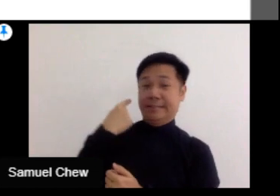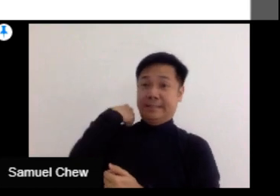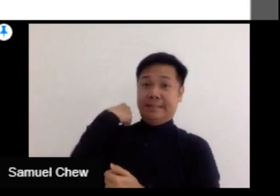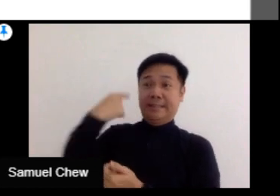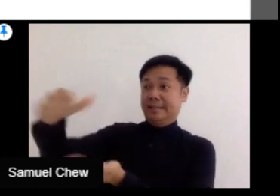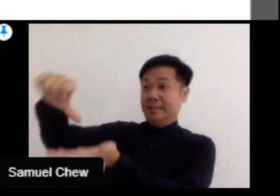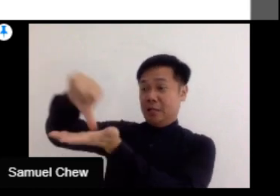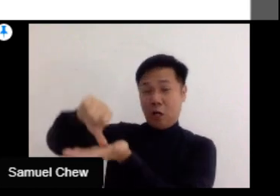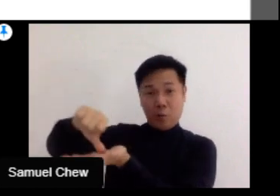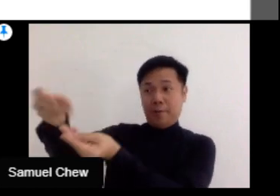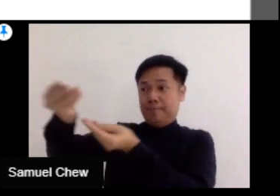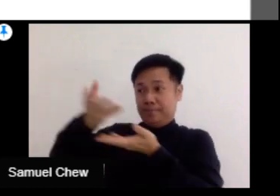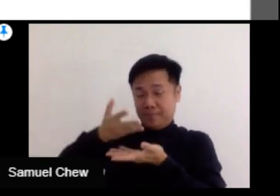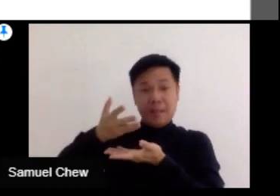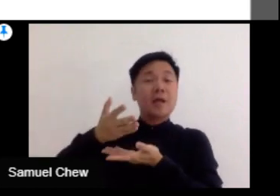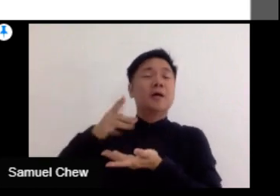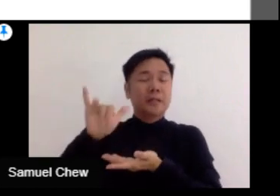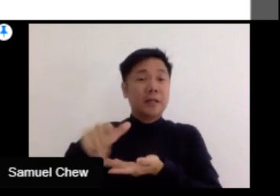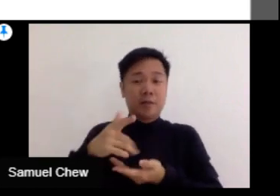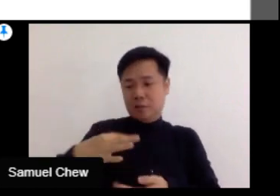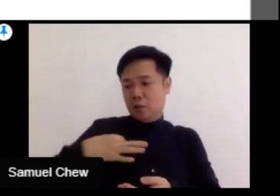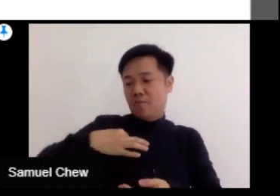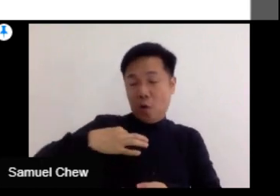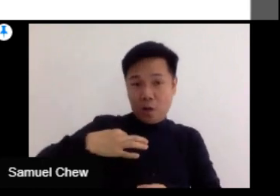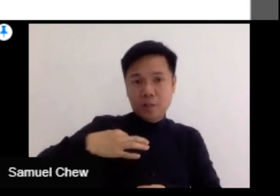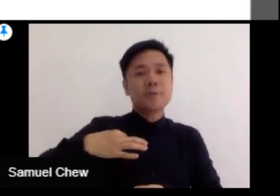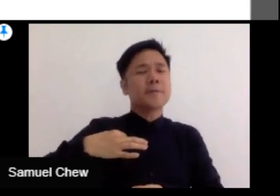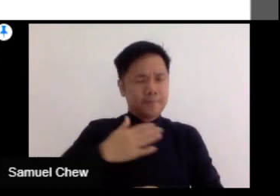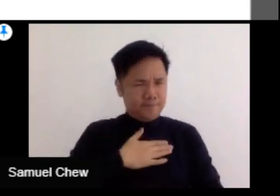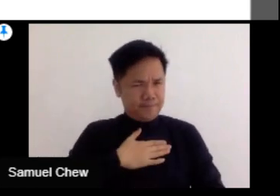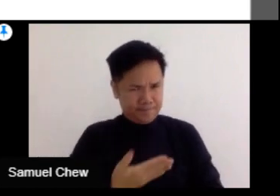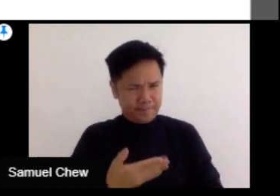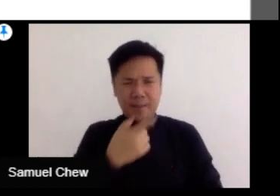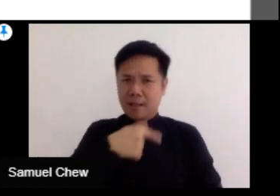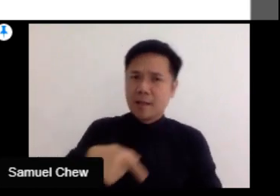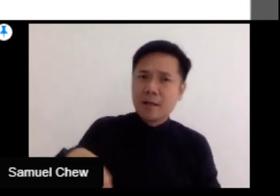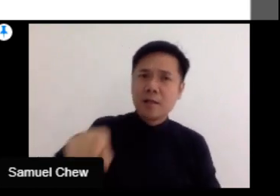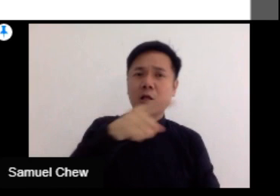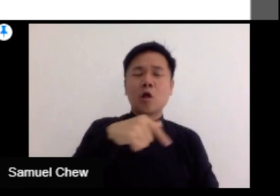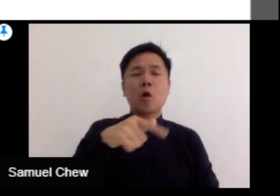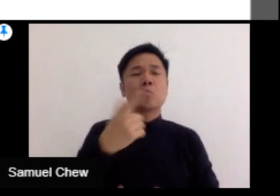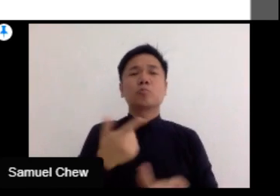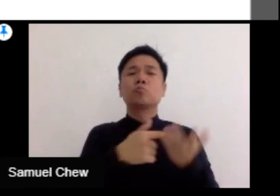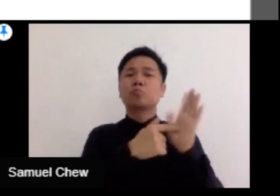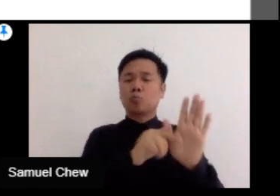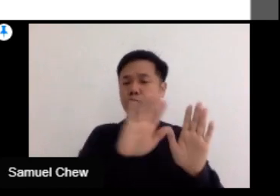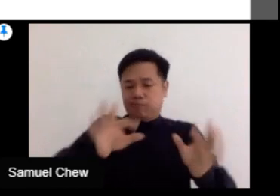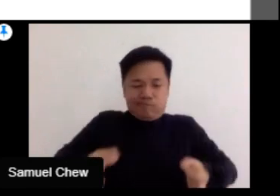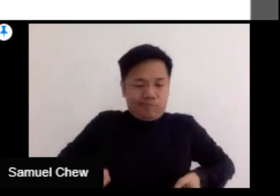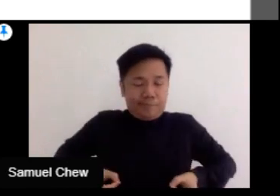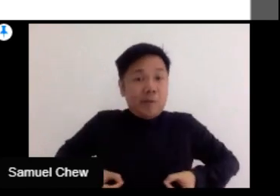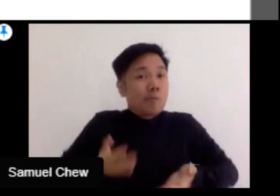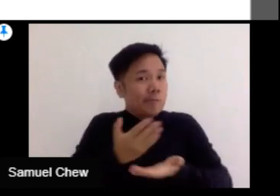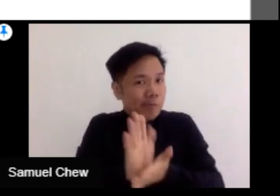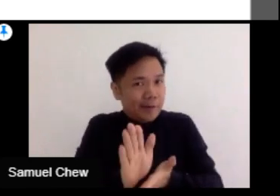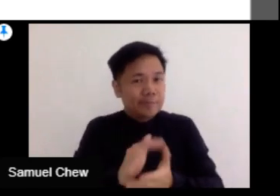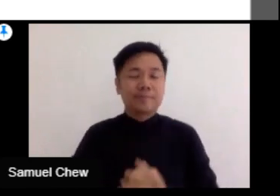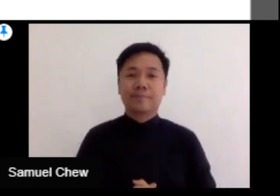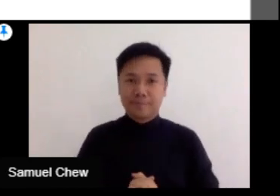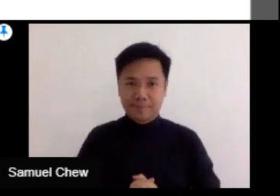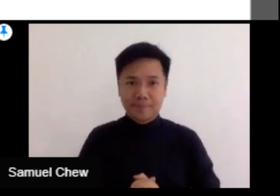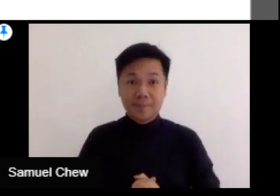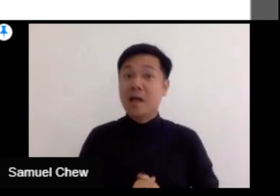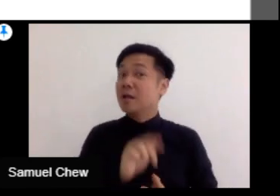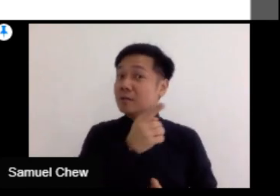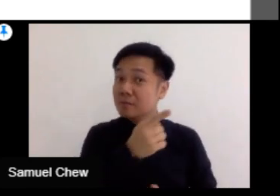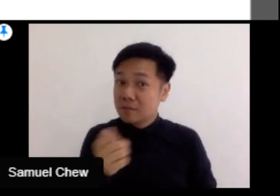making this clearly a voluntary framework and making a change very clearly to reflect reproductive rights. And this is very clear that this will